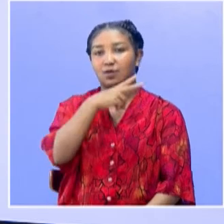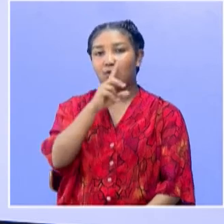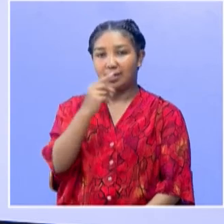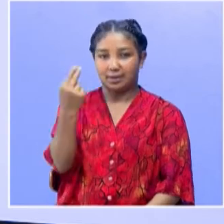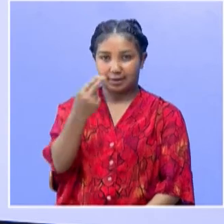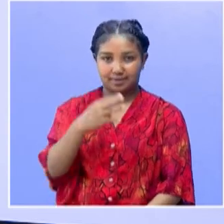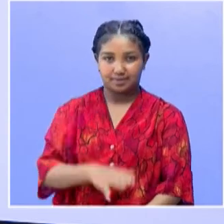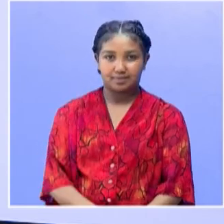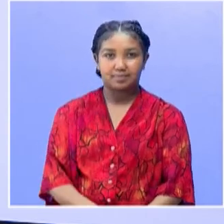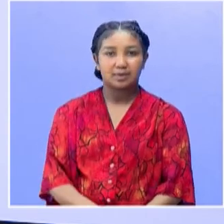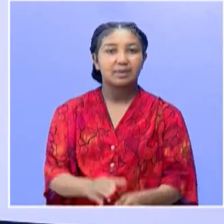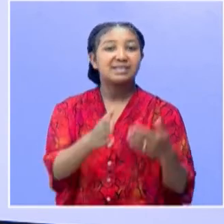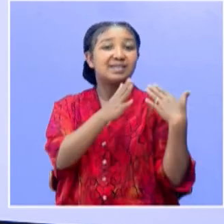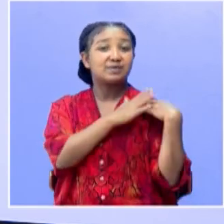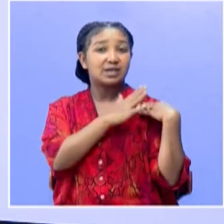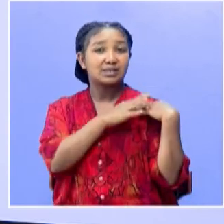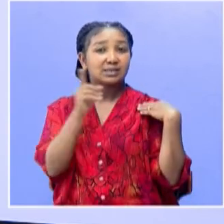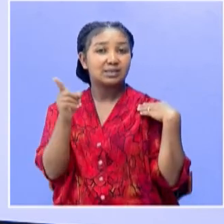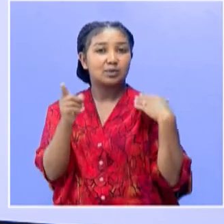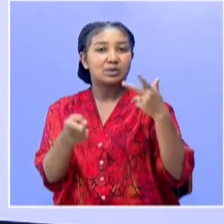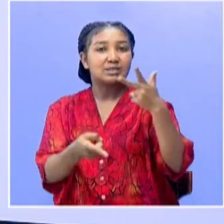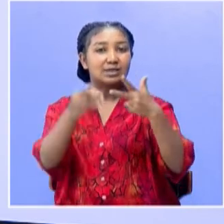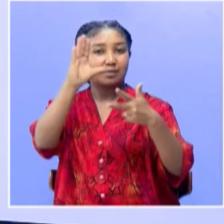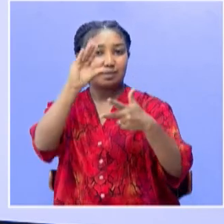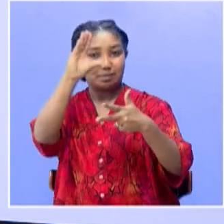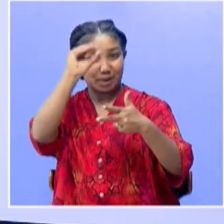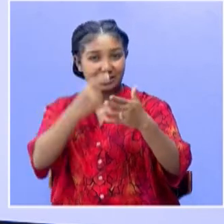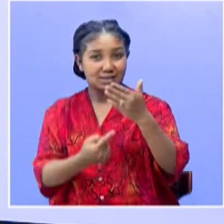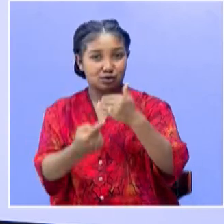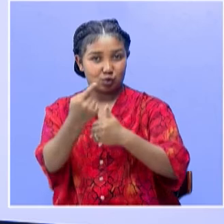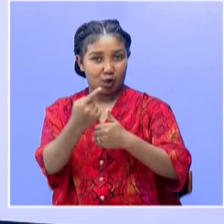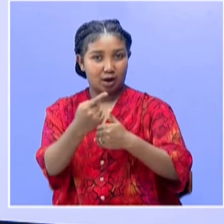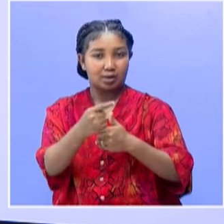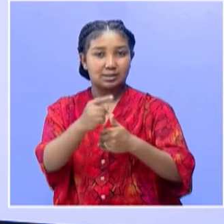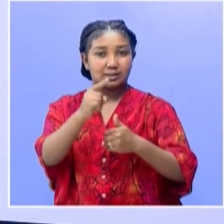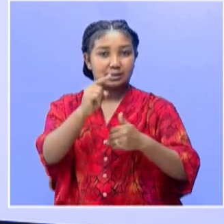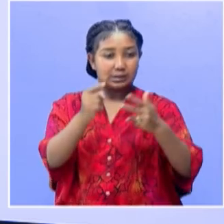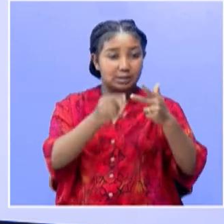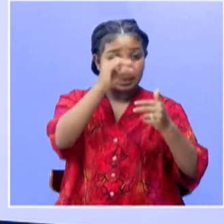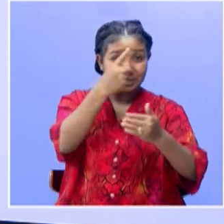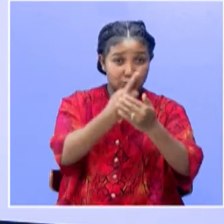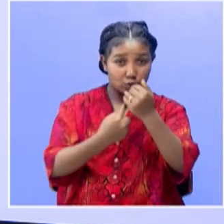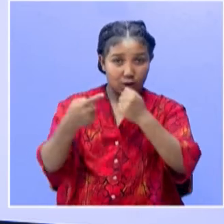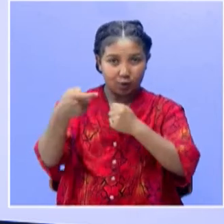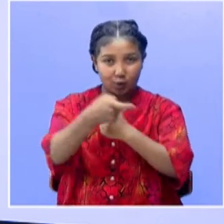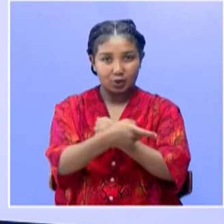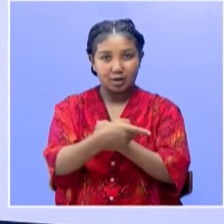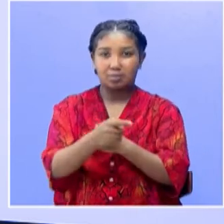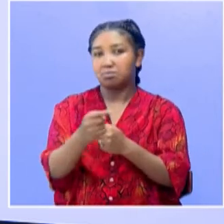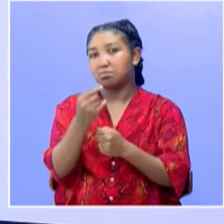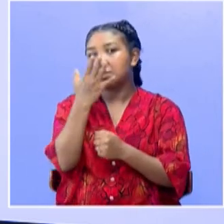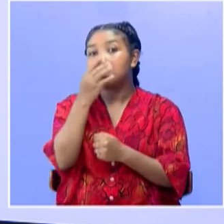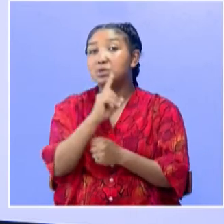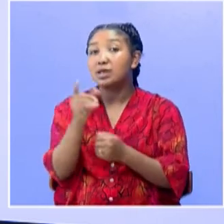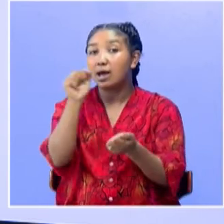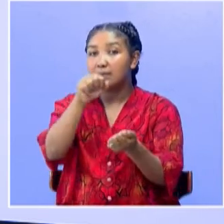1. But our subject here is third person singular. If your subject is third person singular, it's obvious to